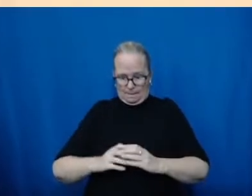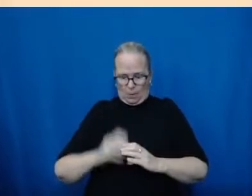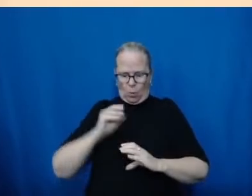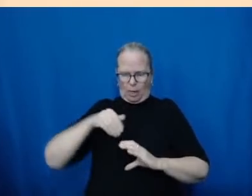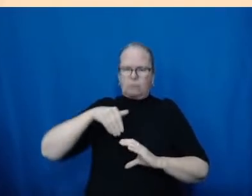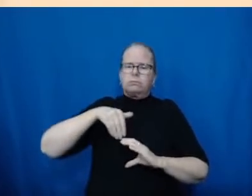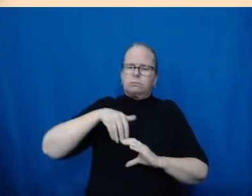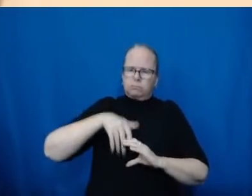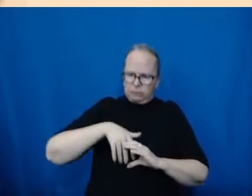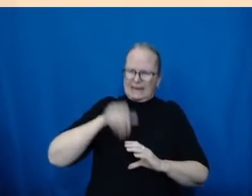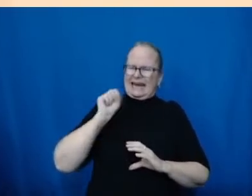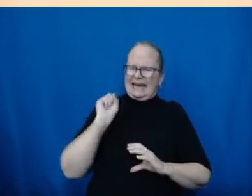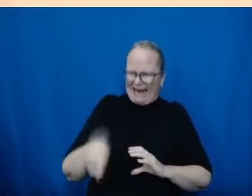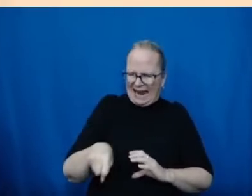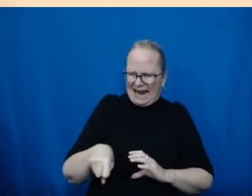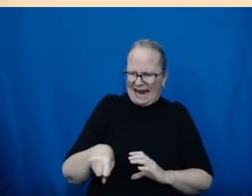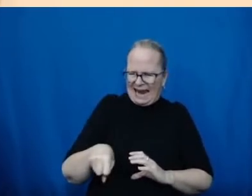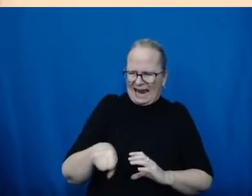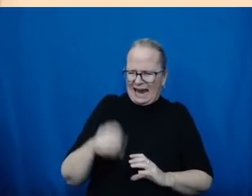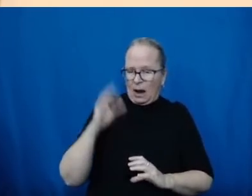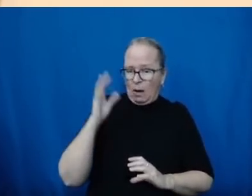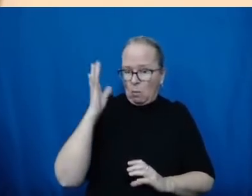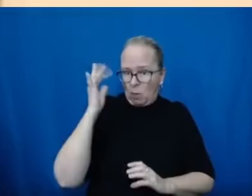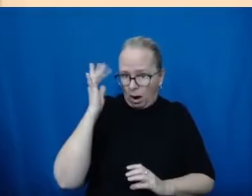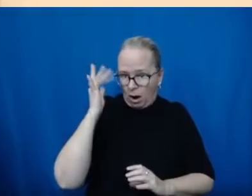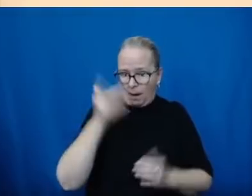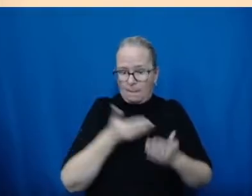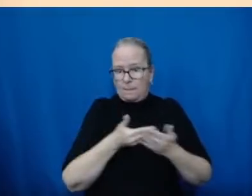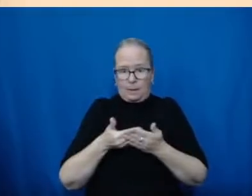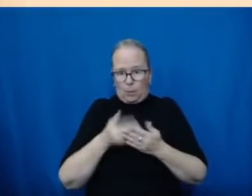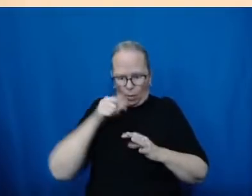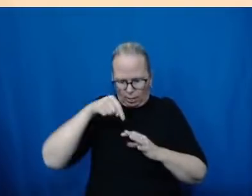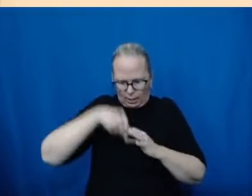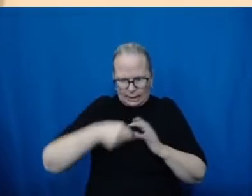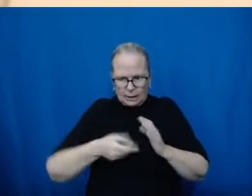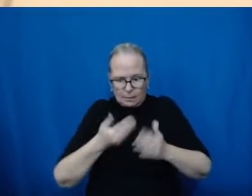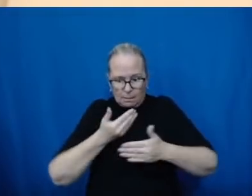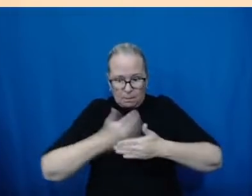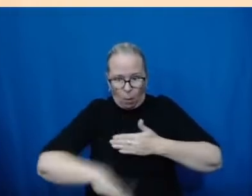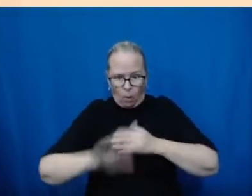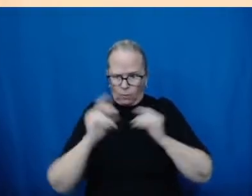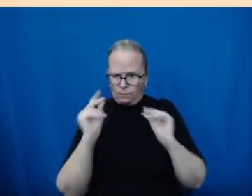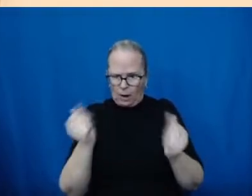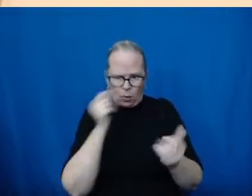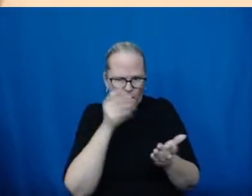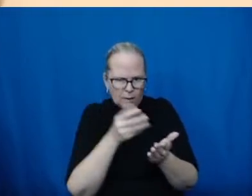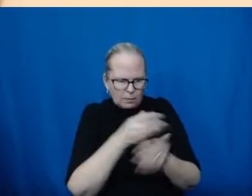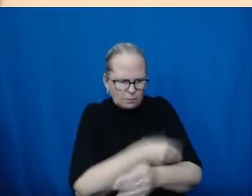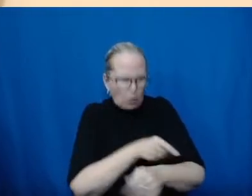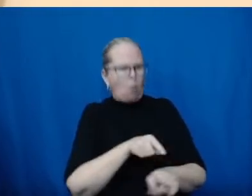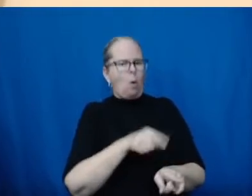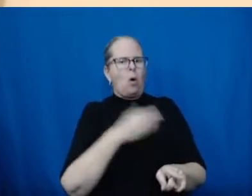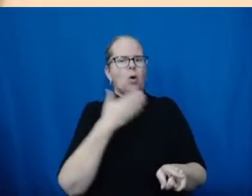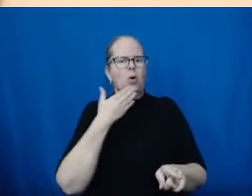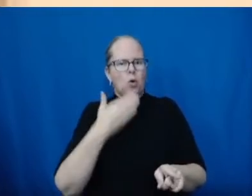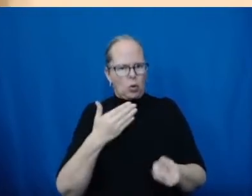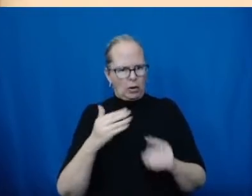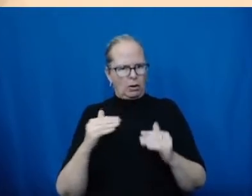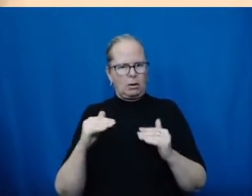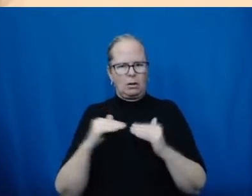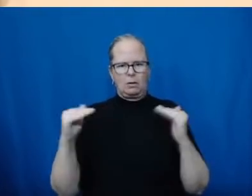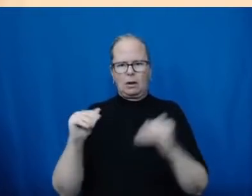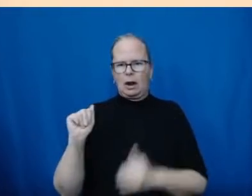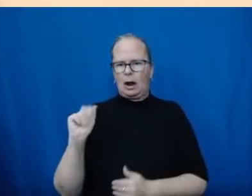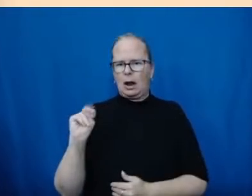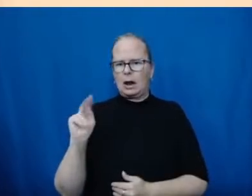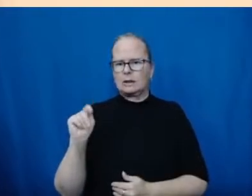can detect good levels of these antibodies. And, this leads us to believe that little babies who are vulnerable,